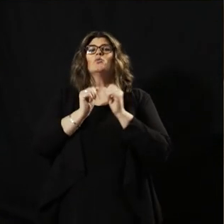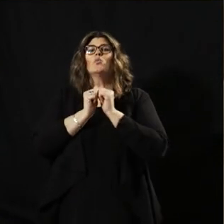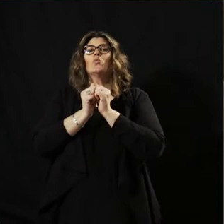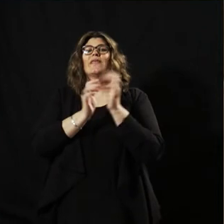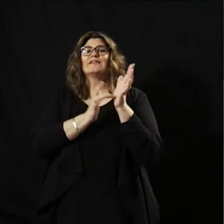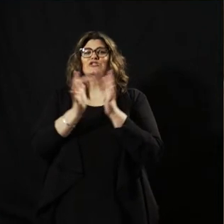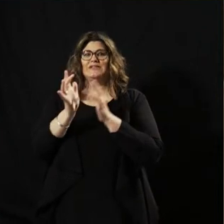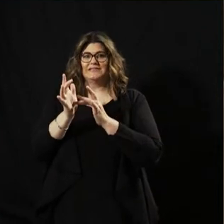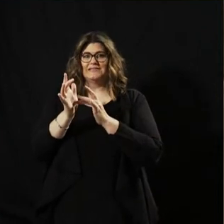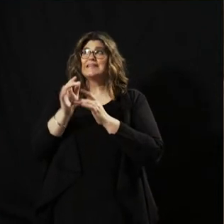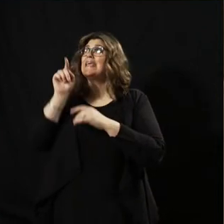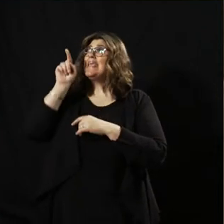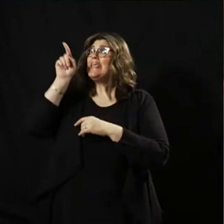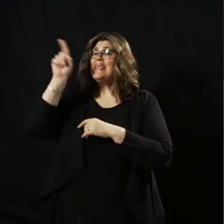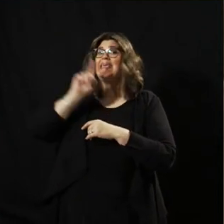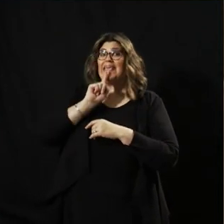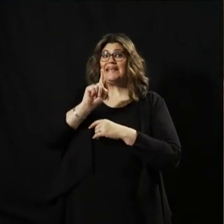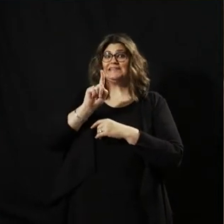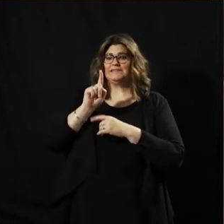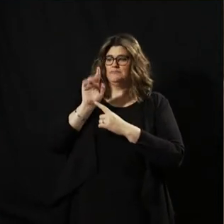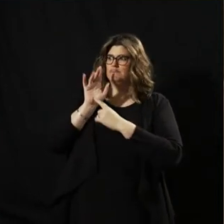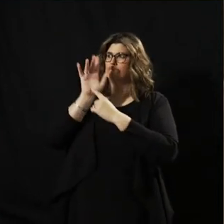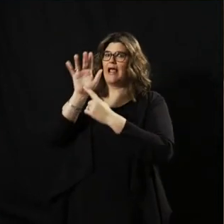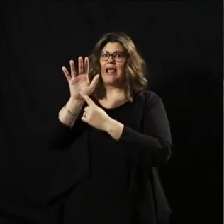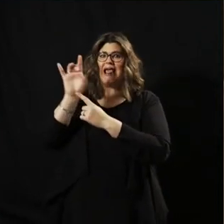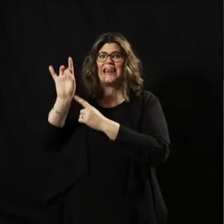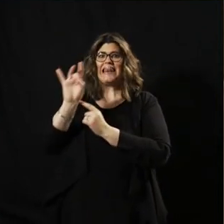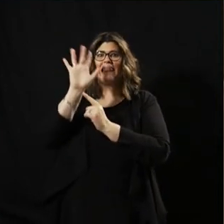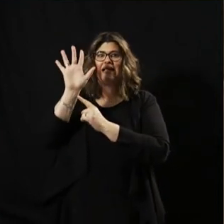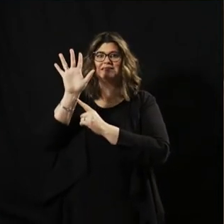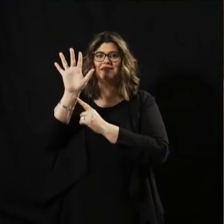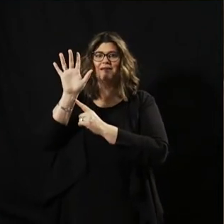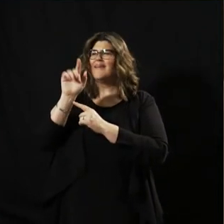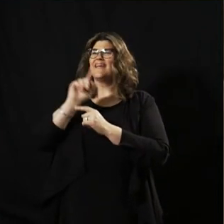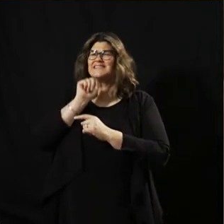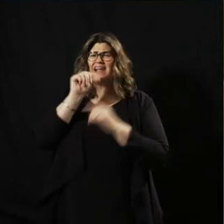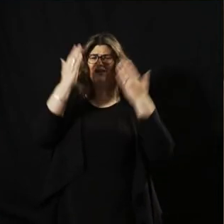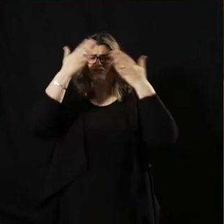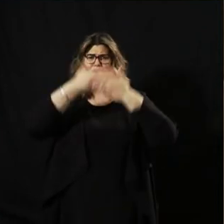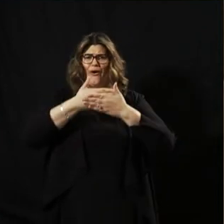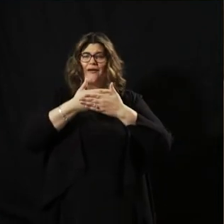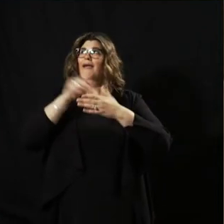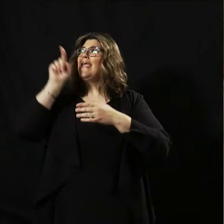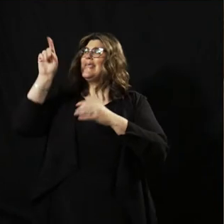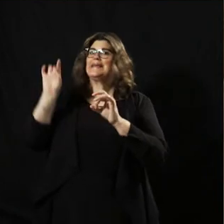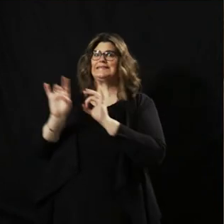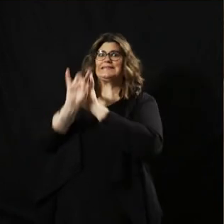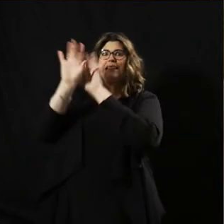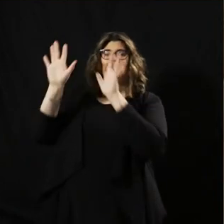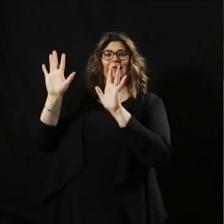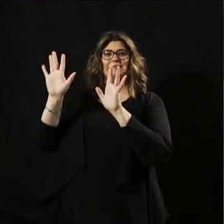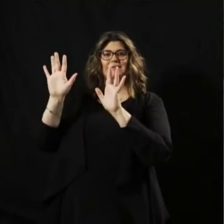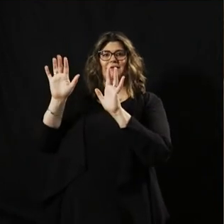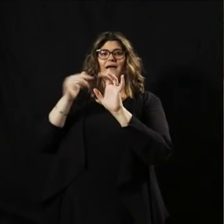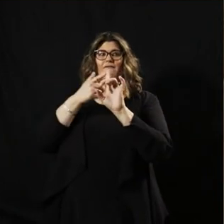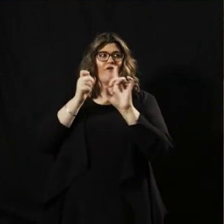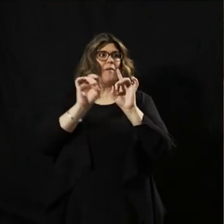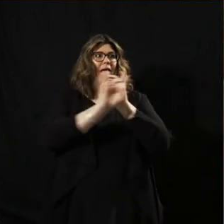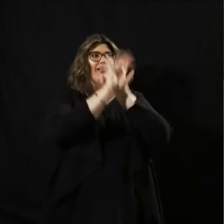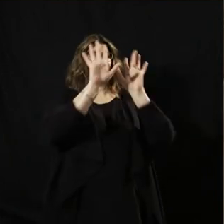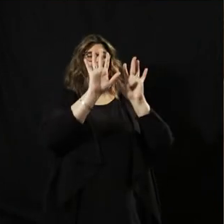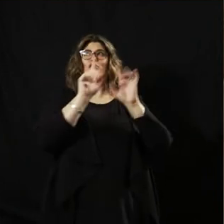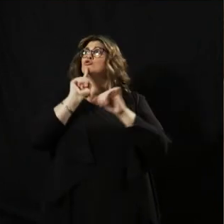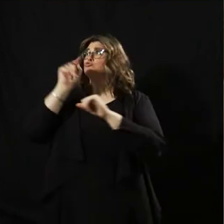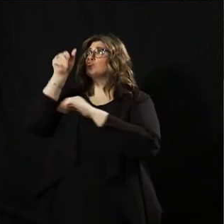He is the pillar of fire for whom darkness is not dark. He is light from light. He is